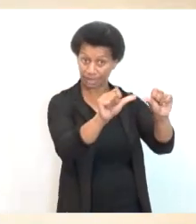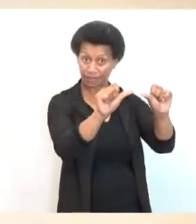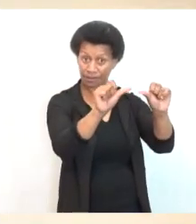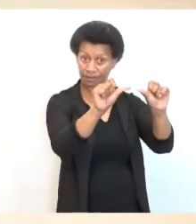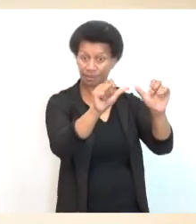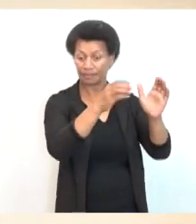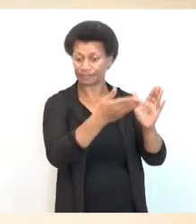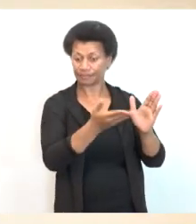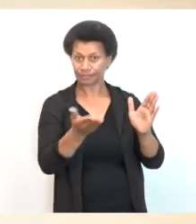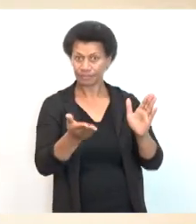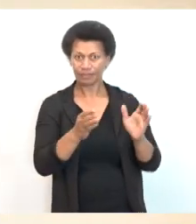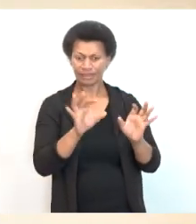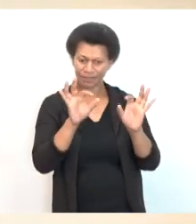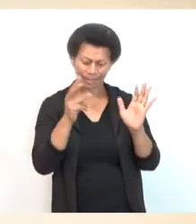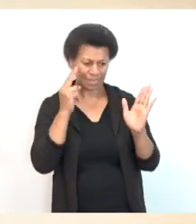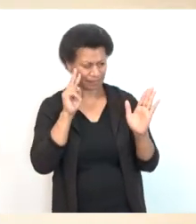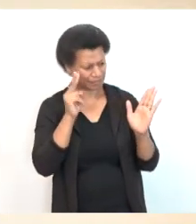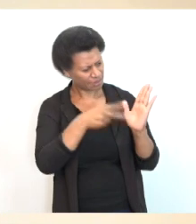part. Okay.